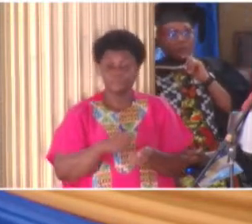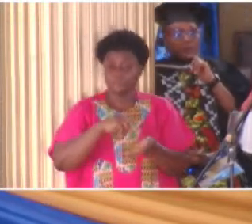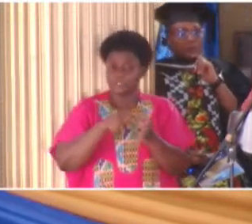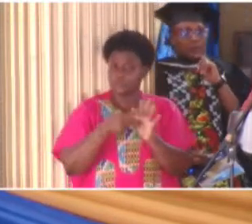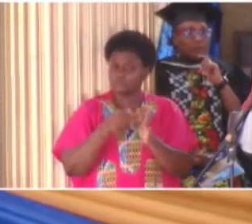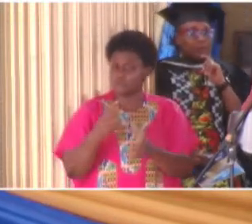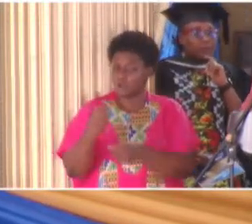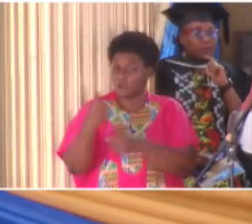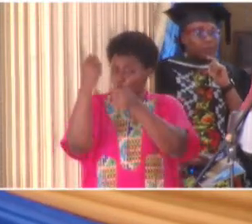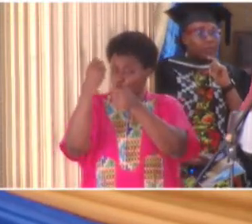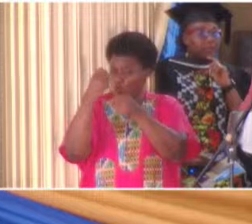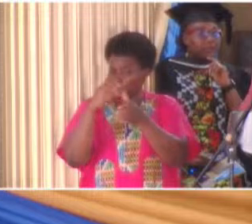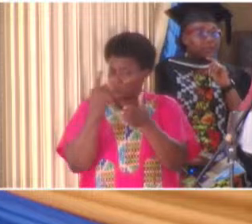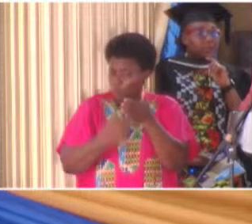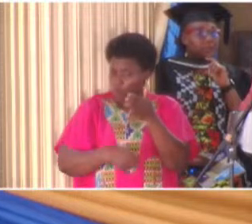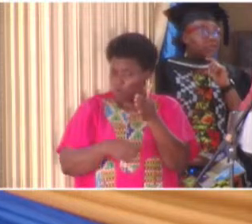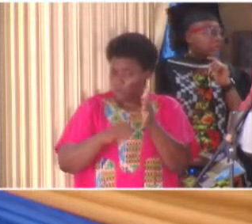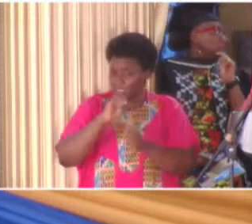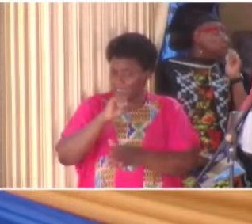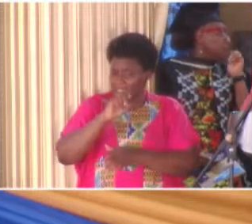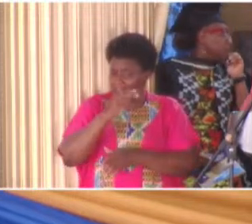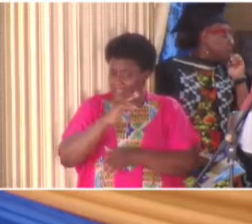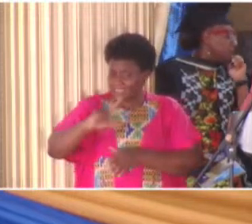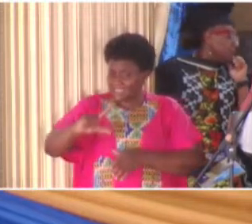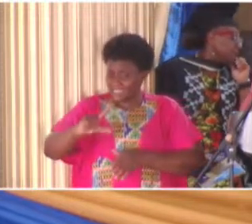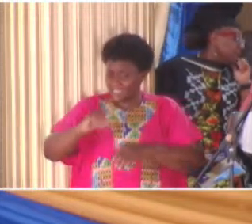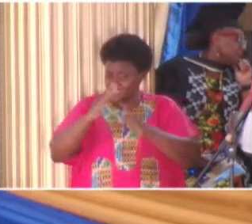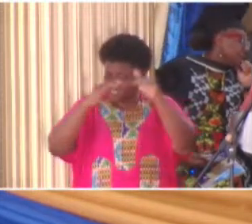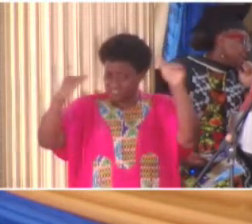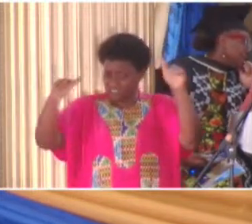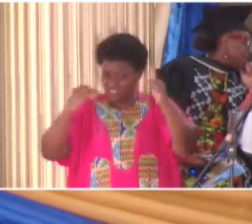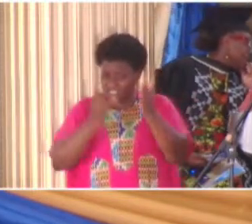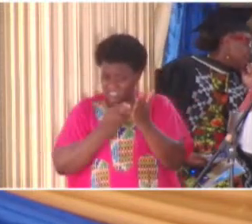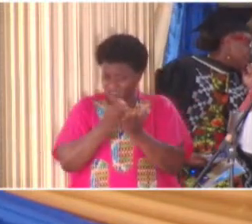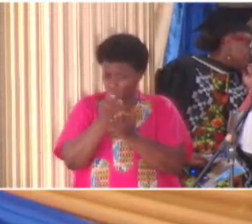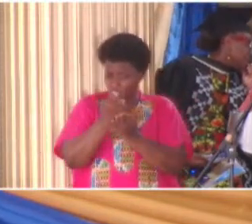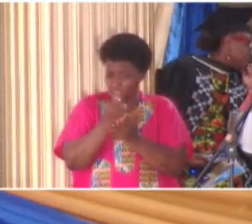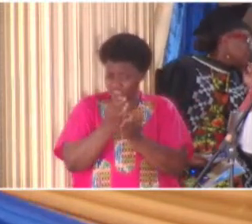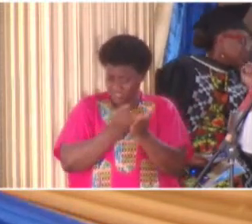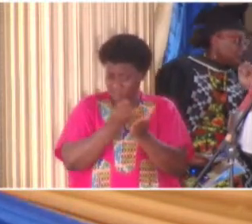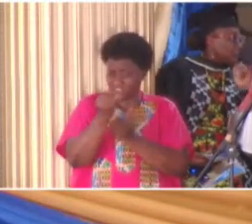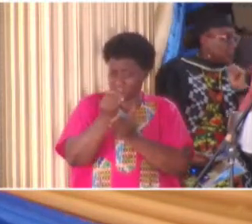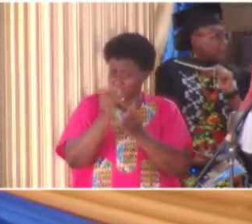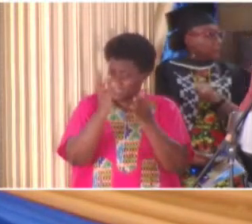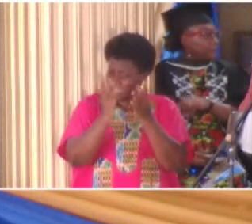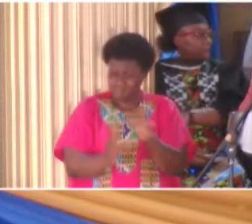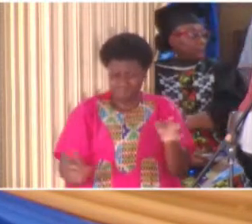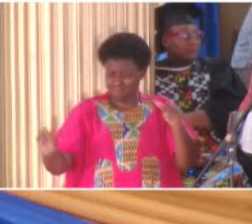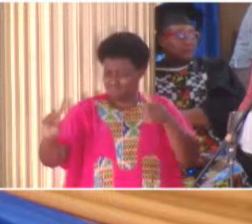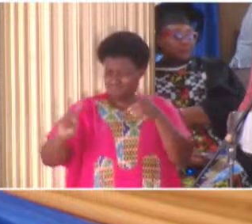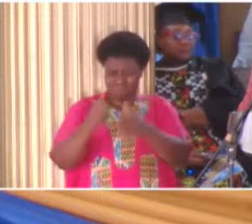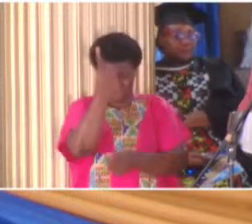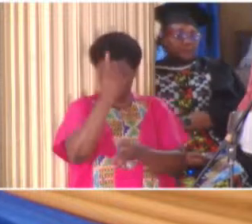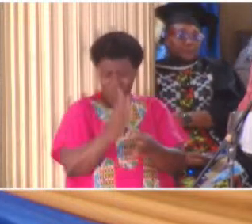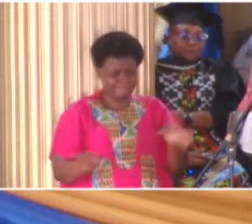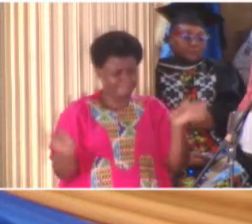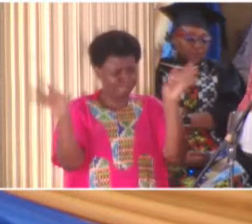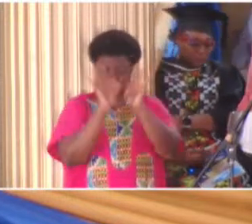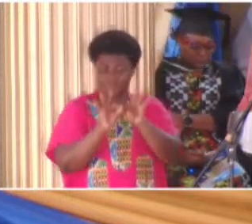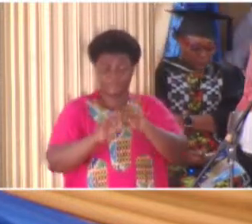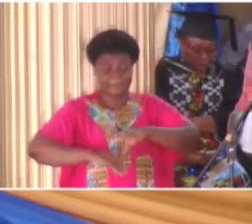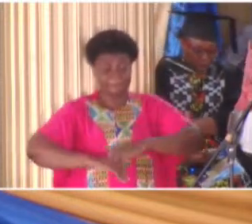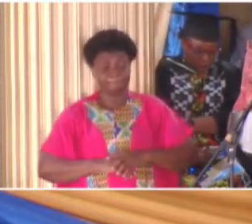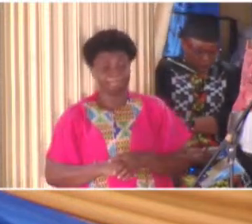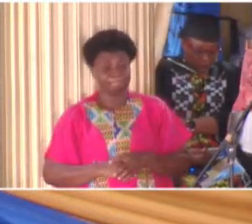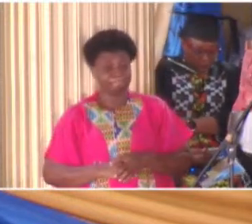uphold ethical standards and integrity, which is of paramount importance.